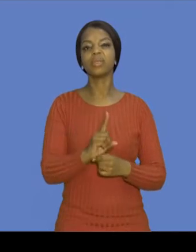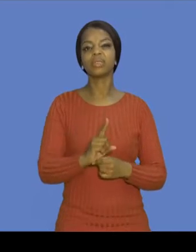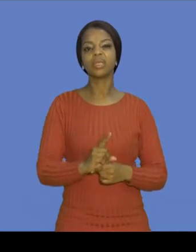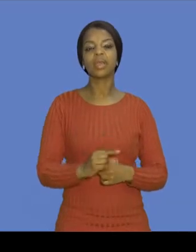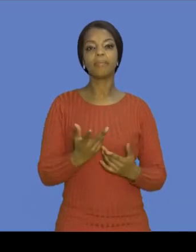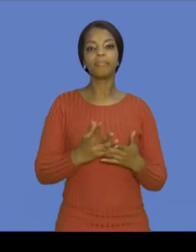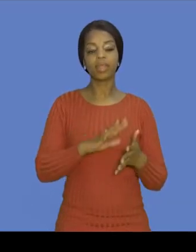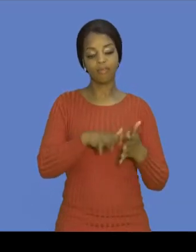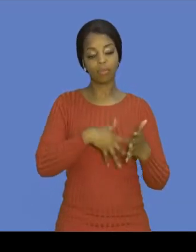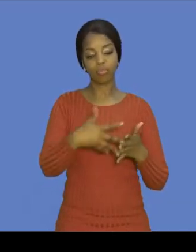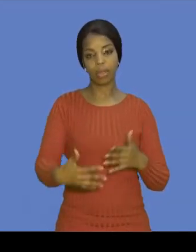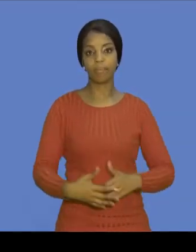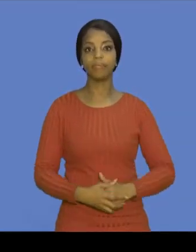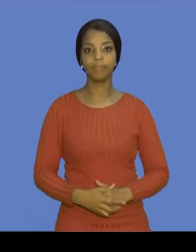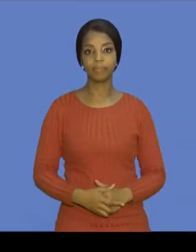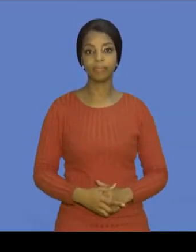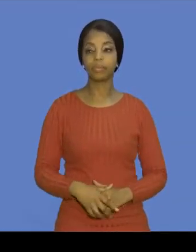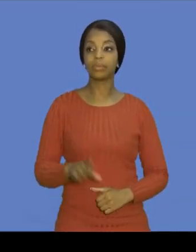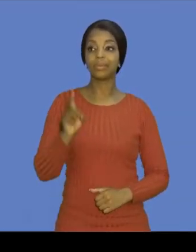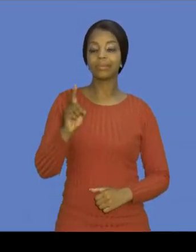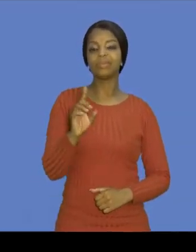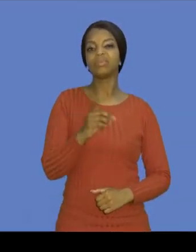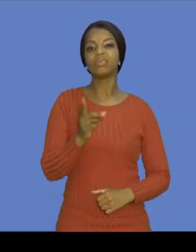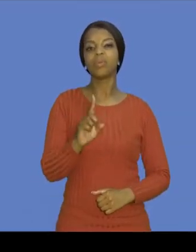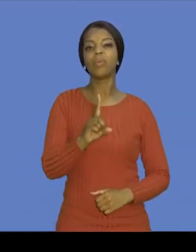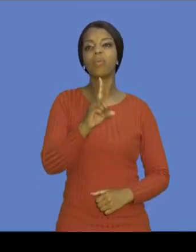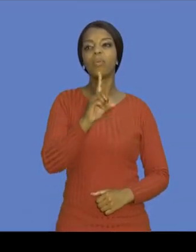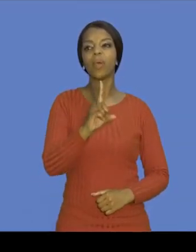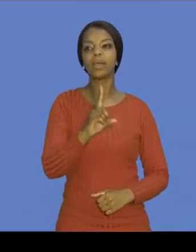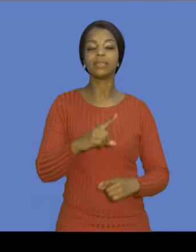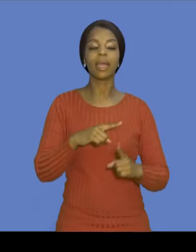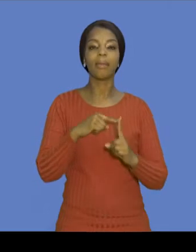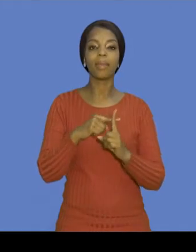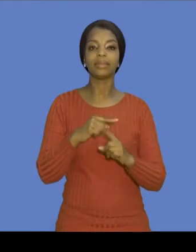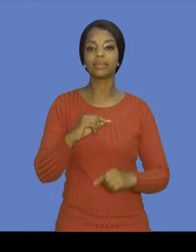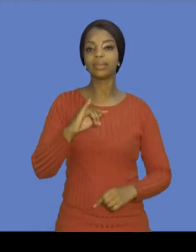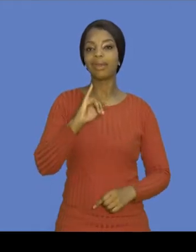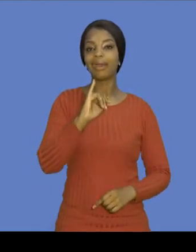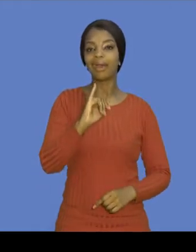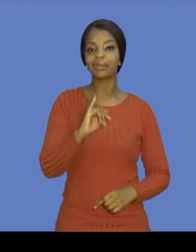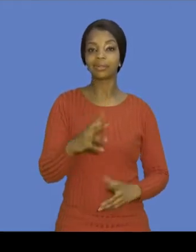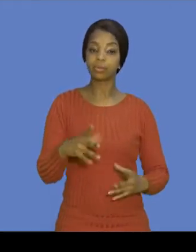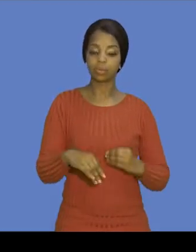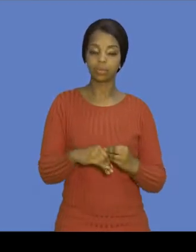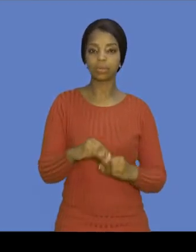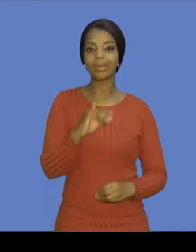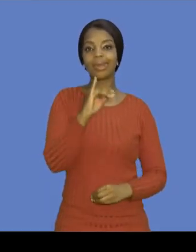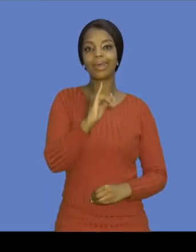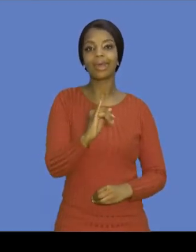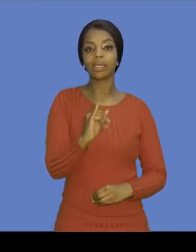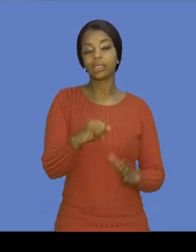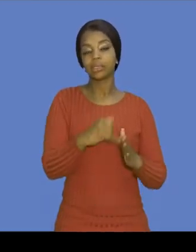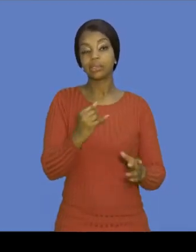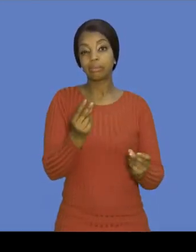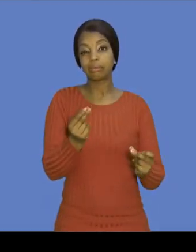this is compound interest. 1 plus I to the exponent of n. Just quick reminders here.